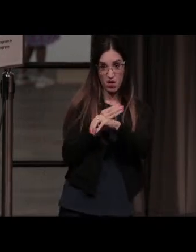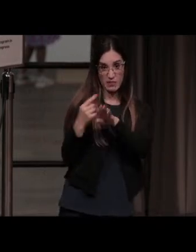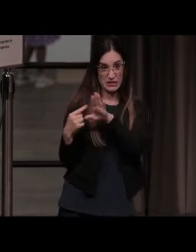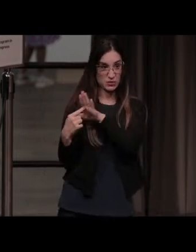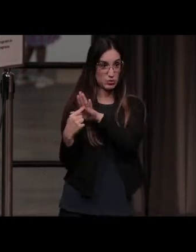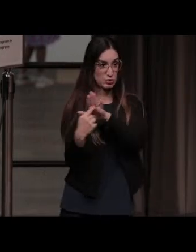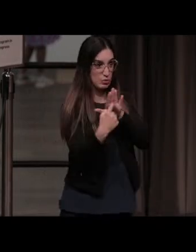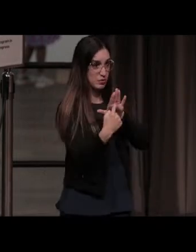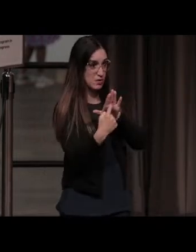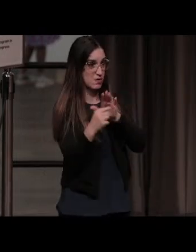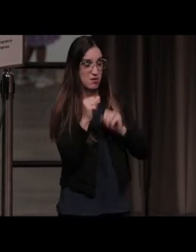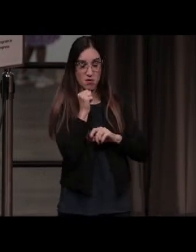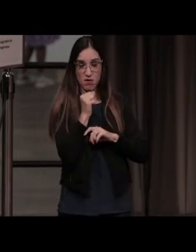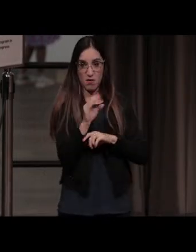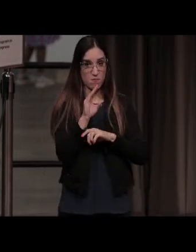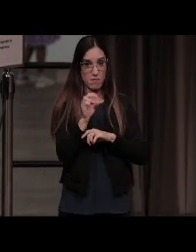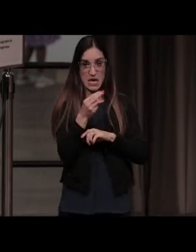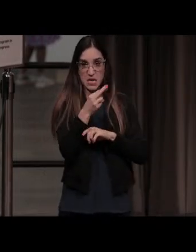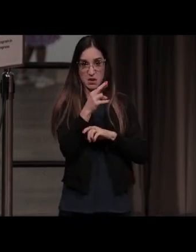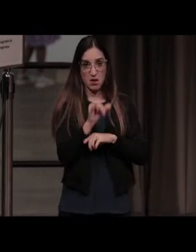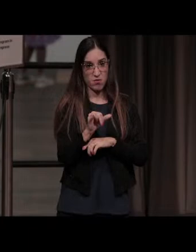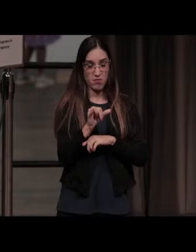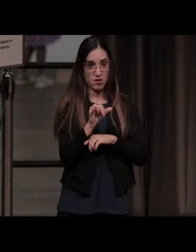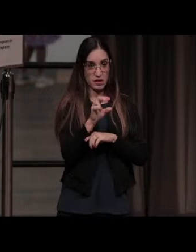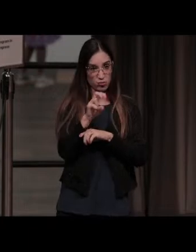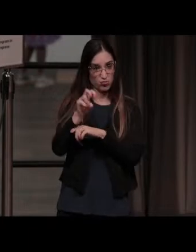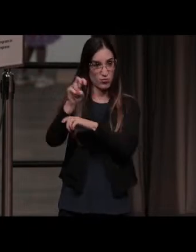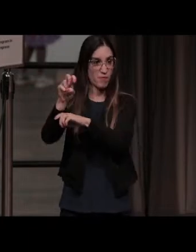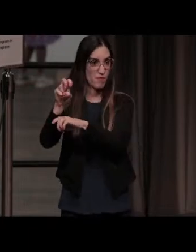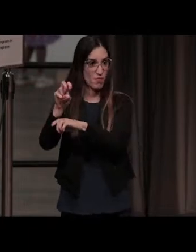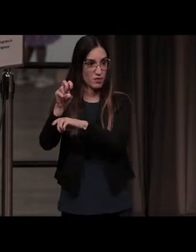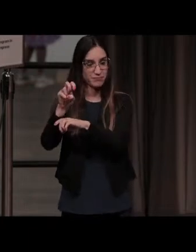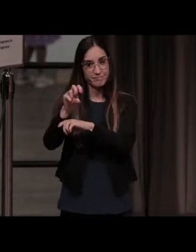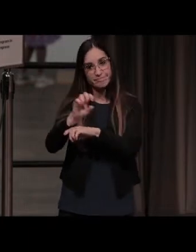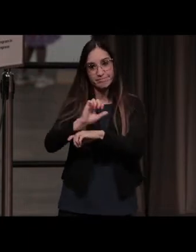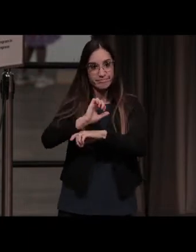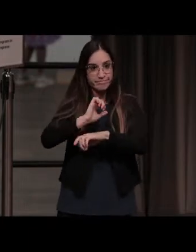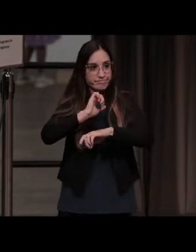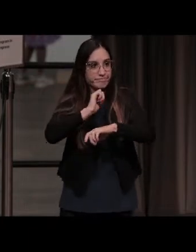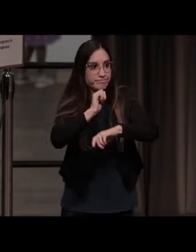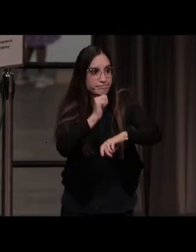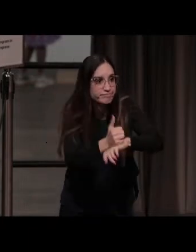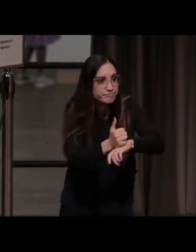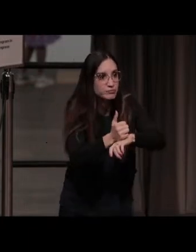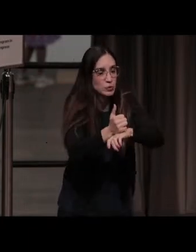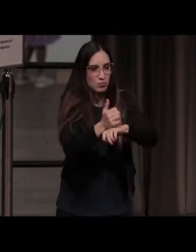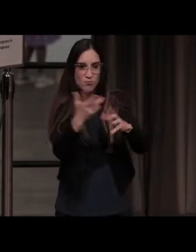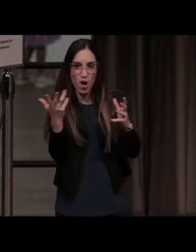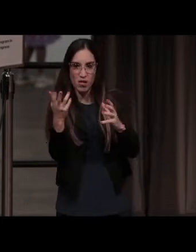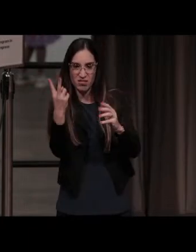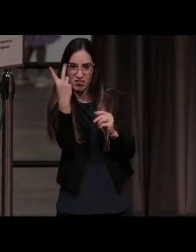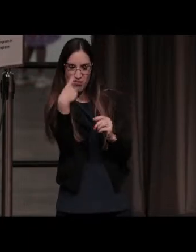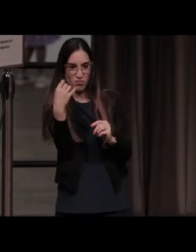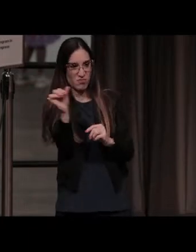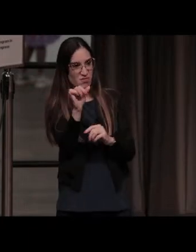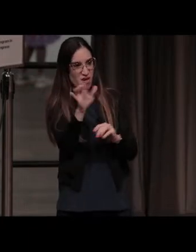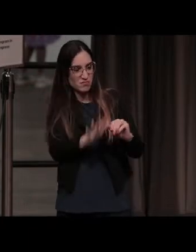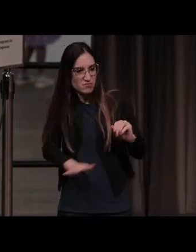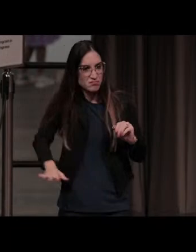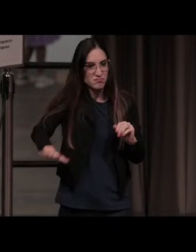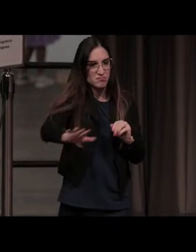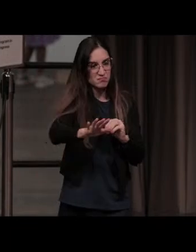a non-binary interfaith travelogue set amidst the landscapes of the Greater Everglades. The new video